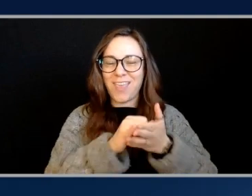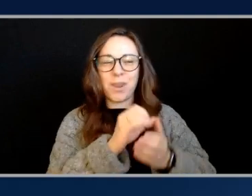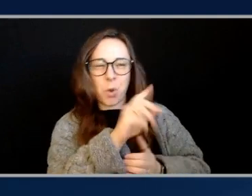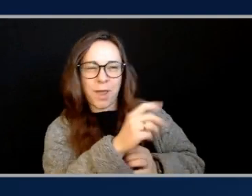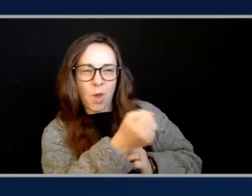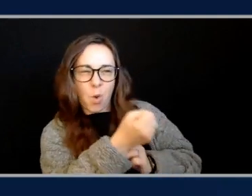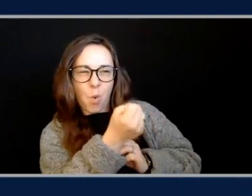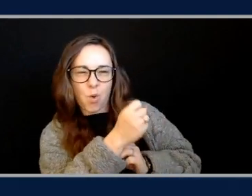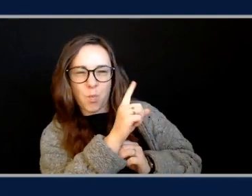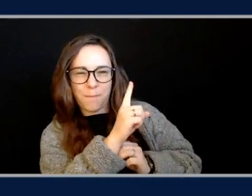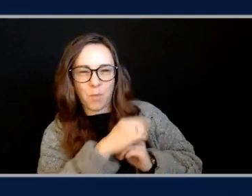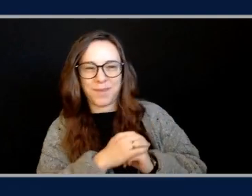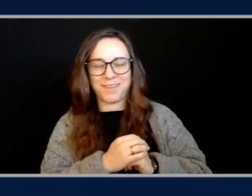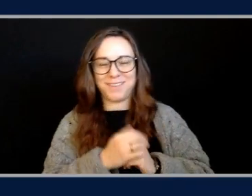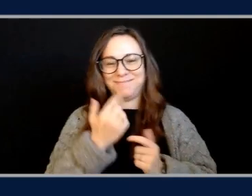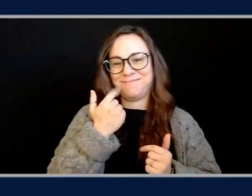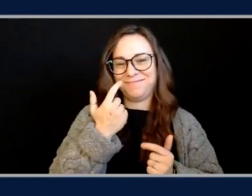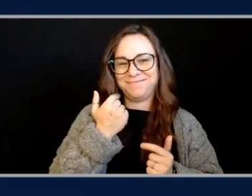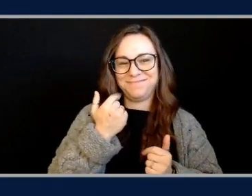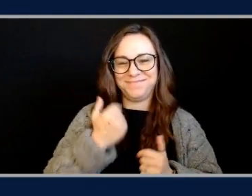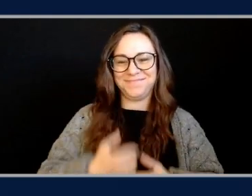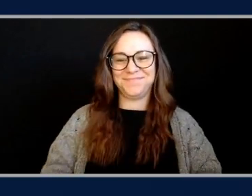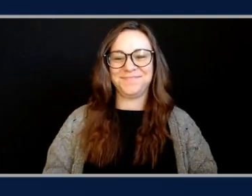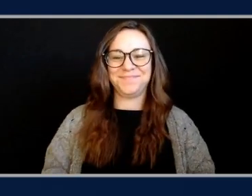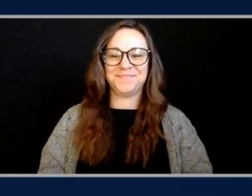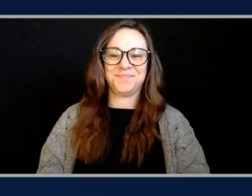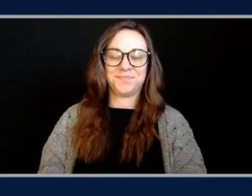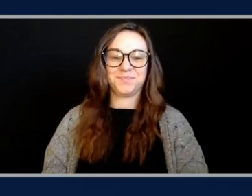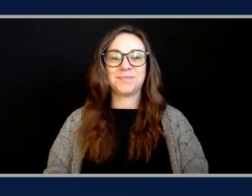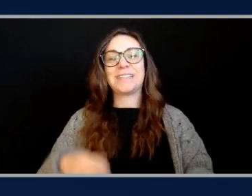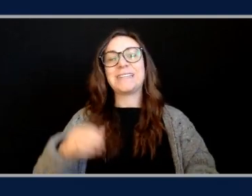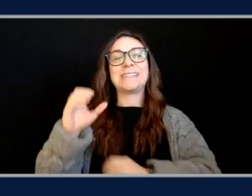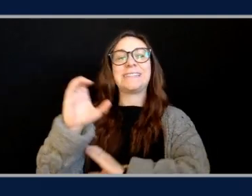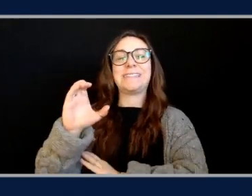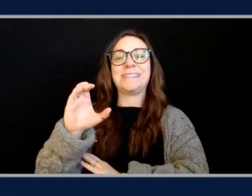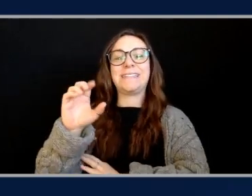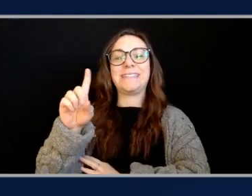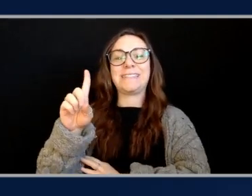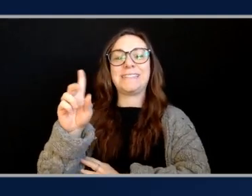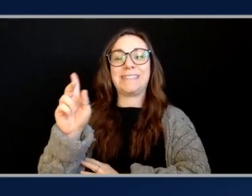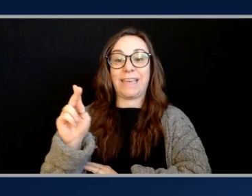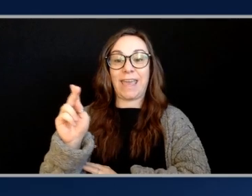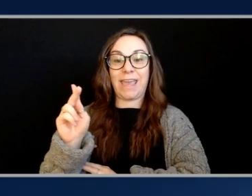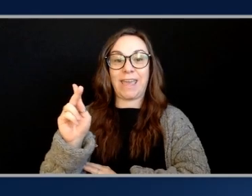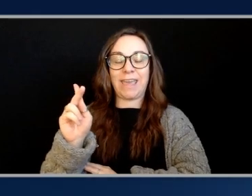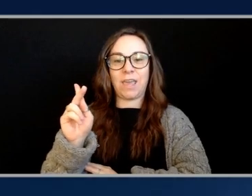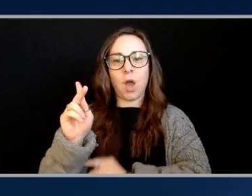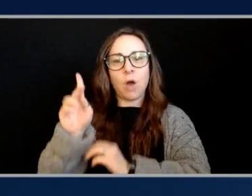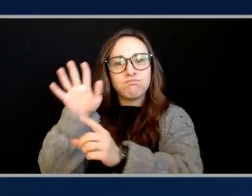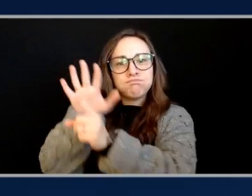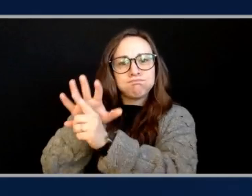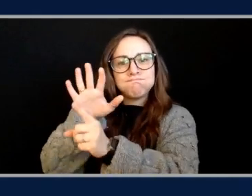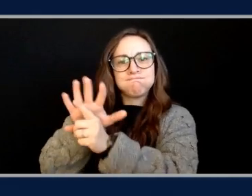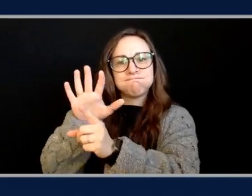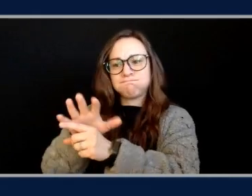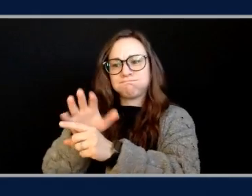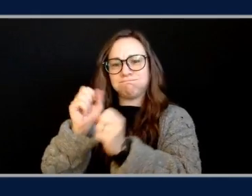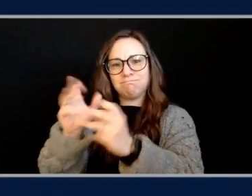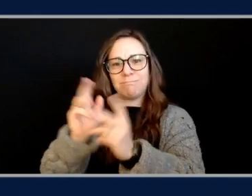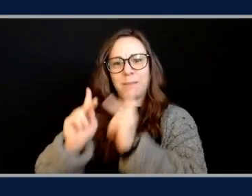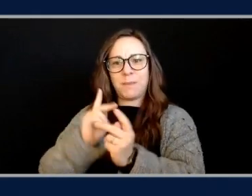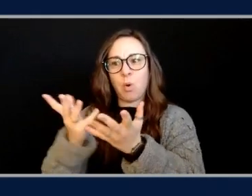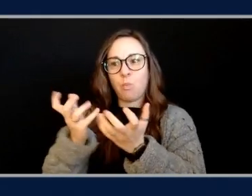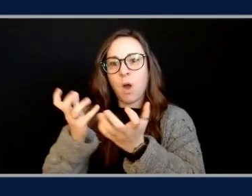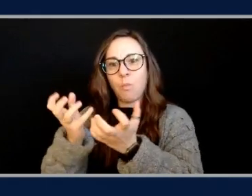Yeah. So, I was going to say, because CDK is growing in popularity, and most folks are skipping